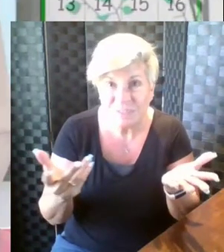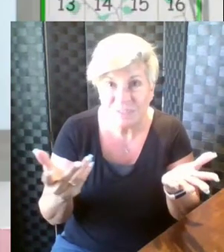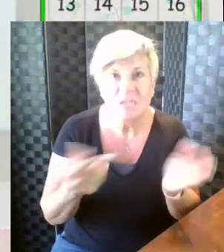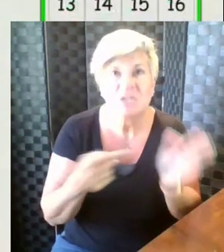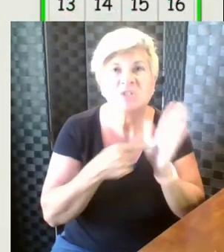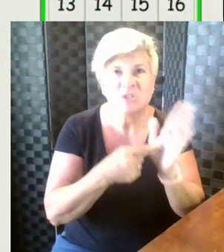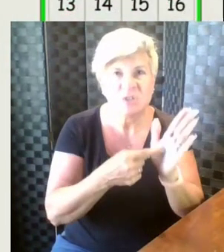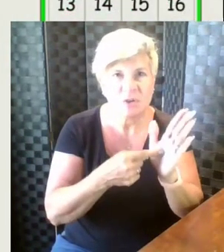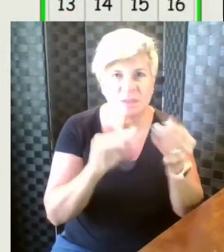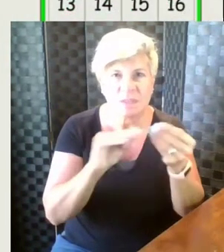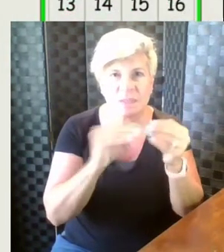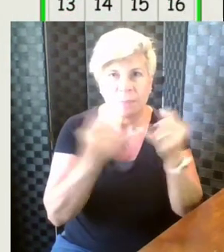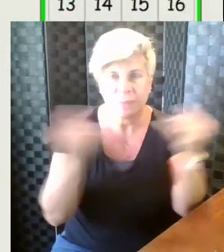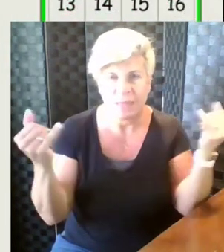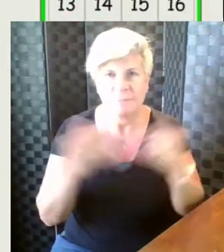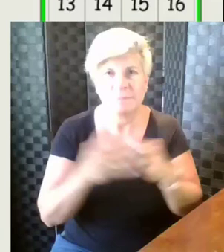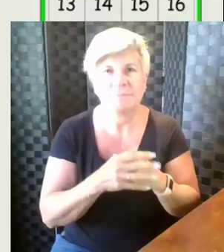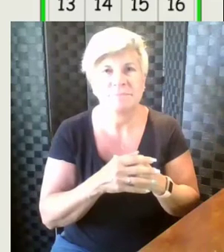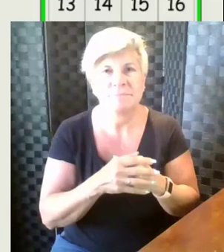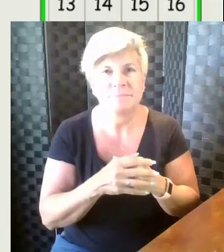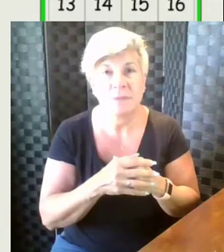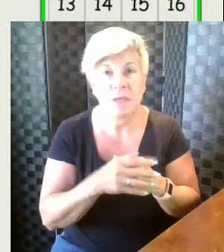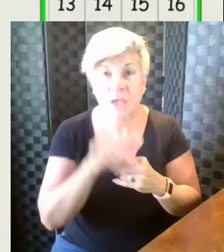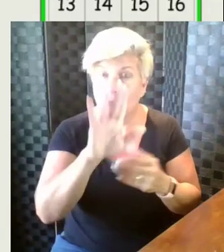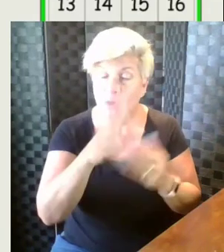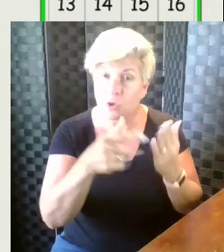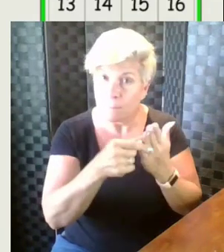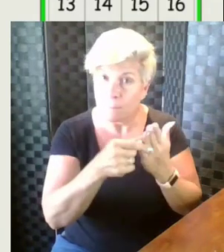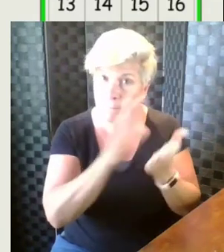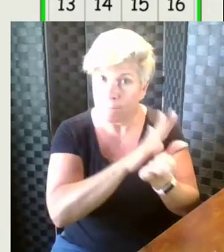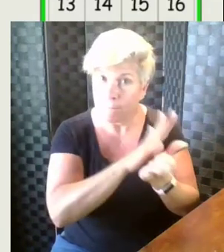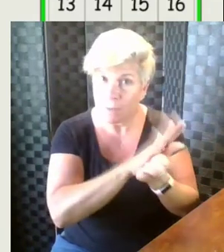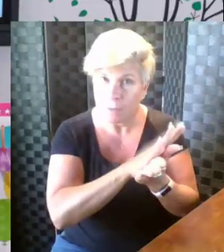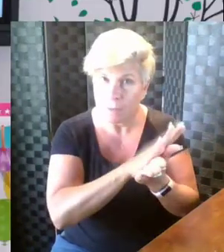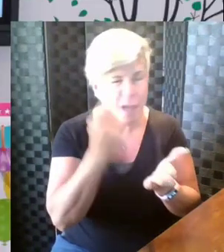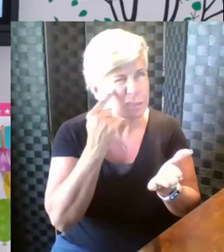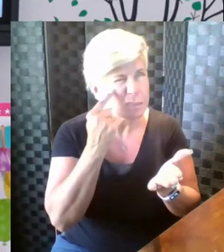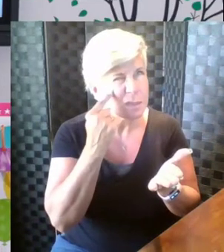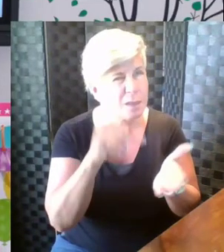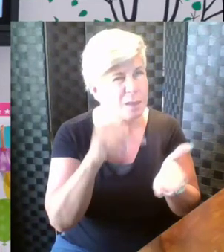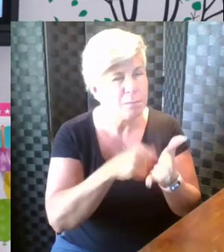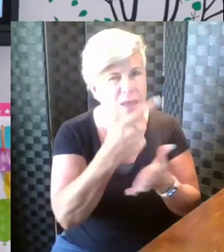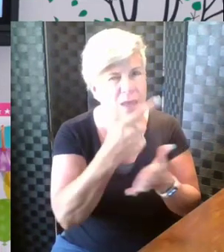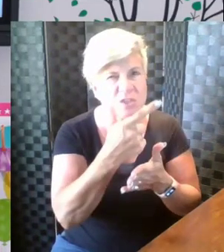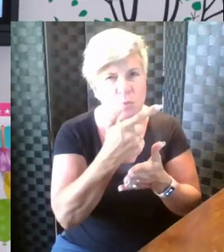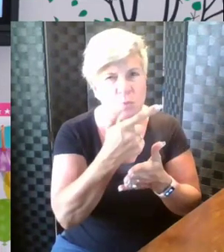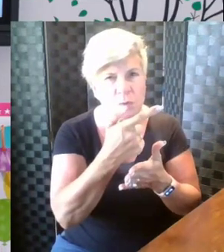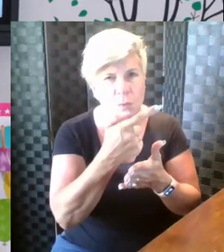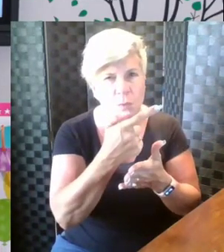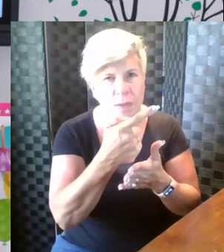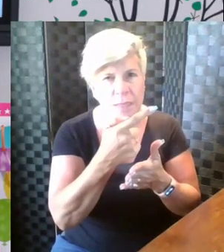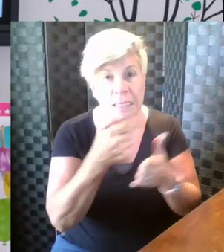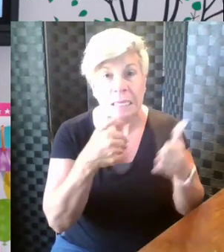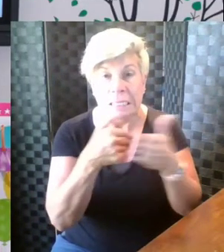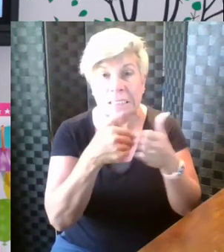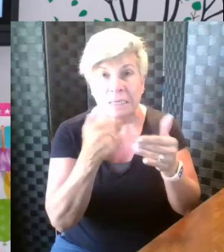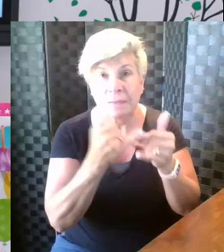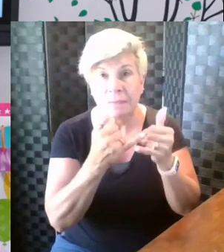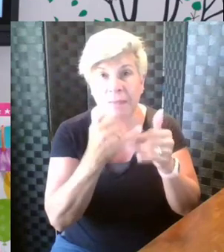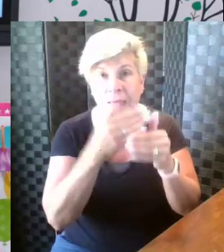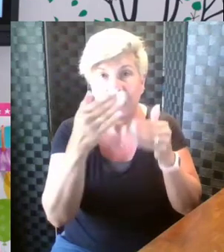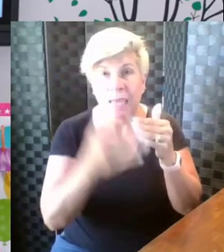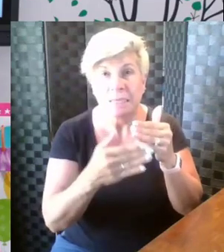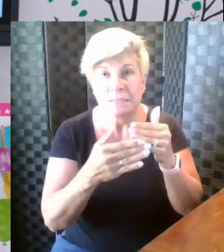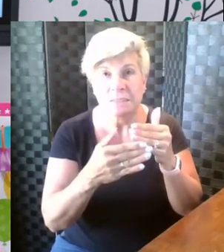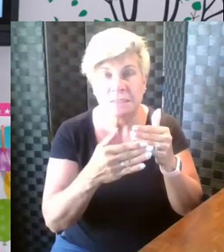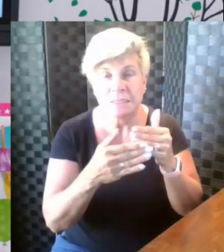First, I want to show you the number line. In your packet, I believe it is page 21. It's very close to the end. It's